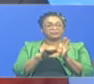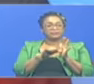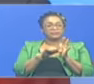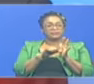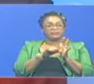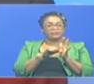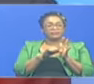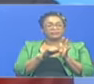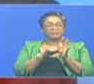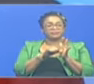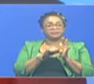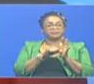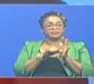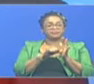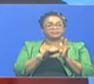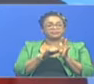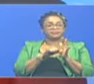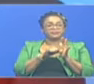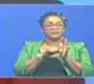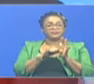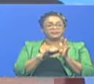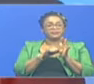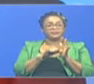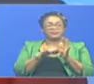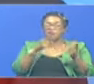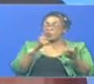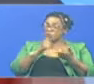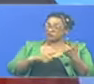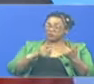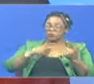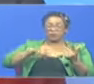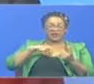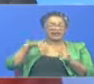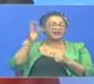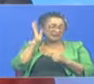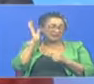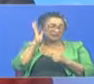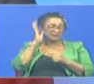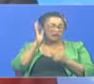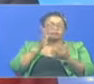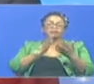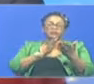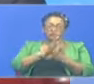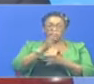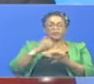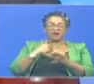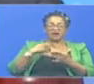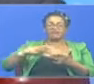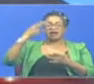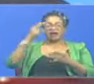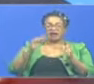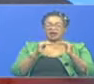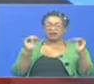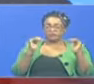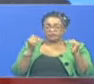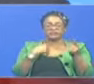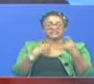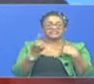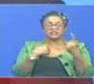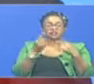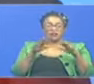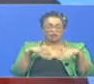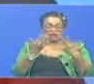think despite the pronouncements we are hearing, I'm sure that behind the scenes there are some high-level discussions on how these East African